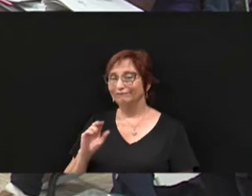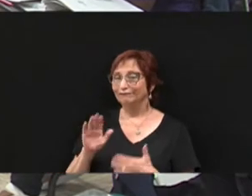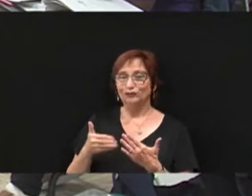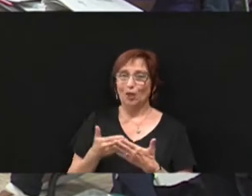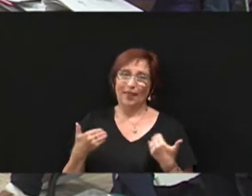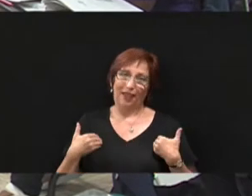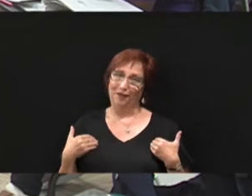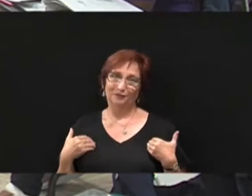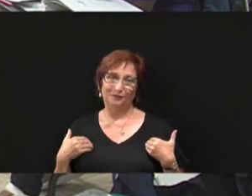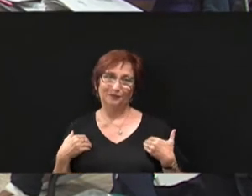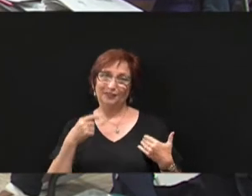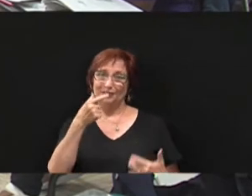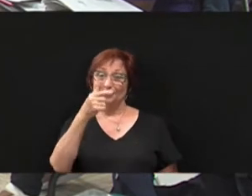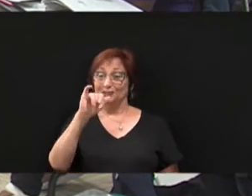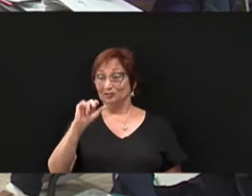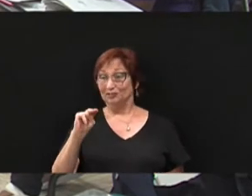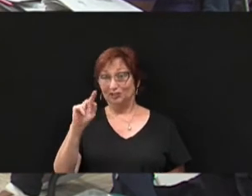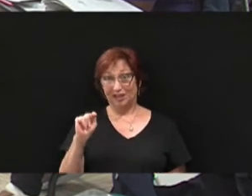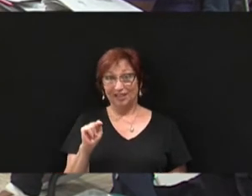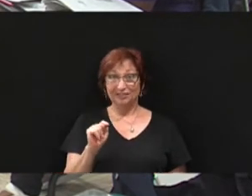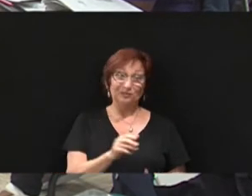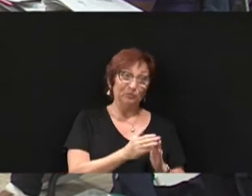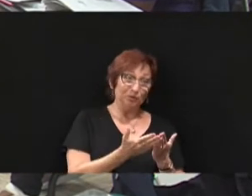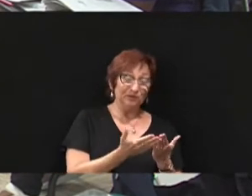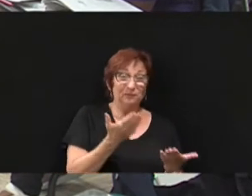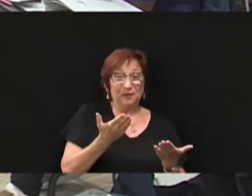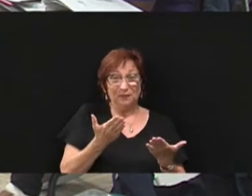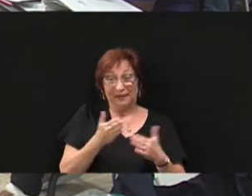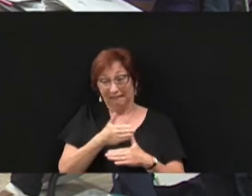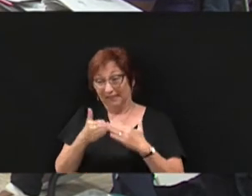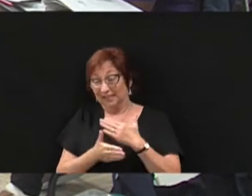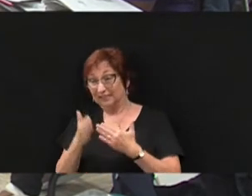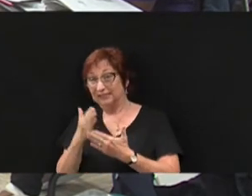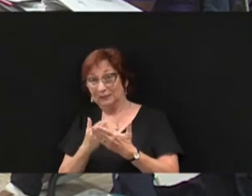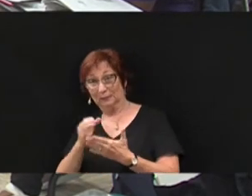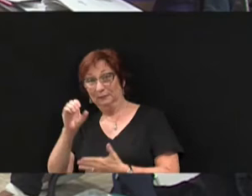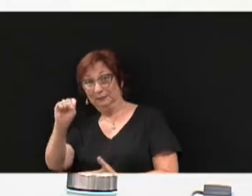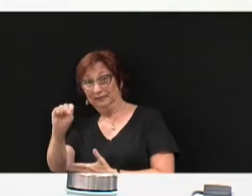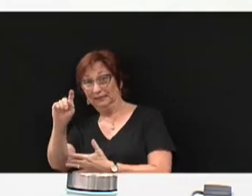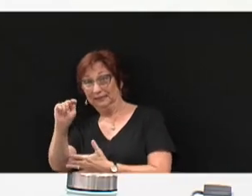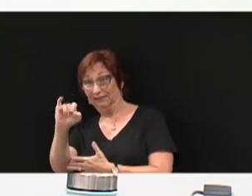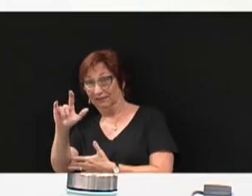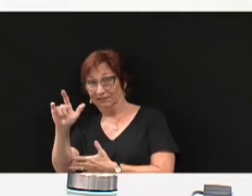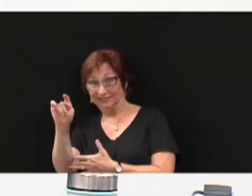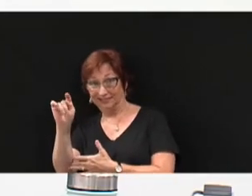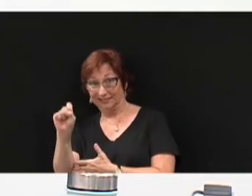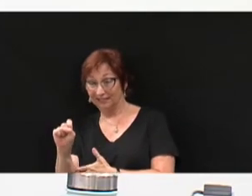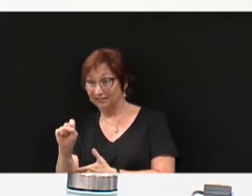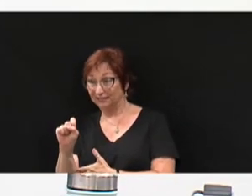and books and maybe some stilts here at the end. Was the problem solved?